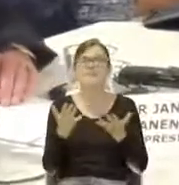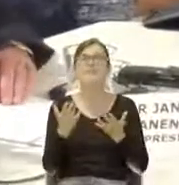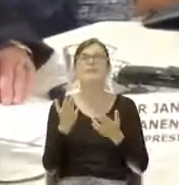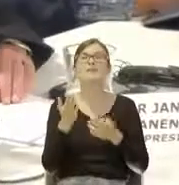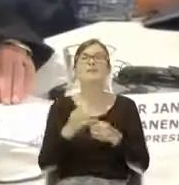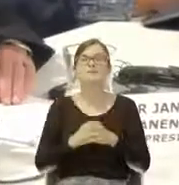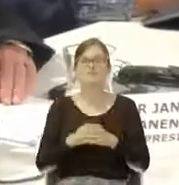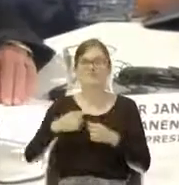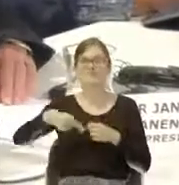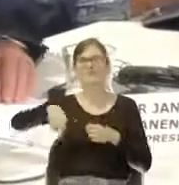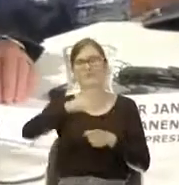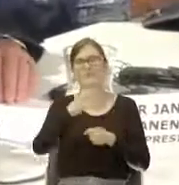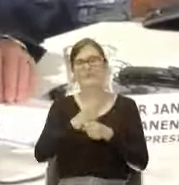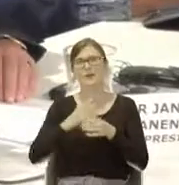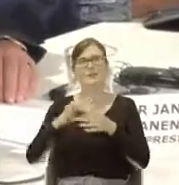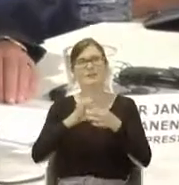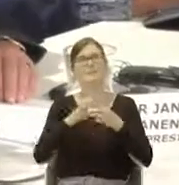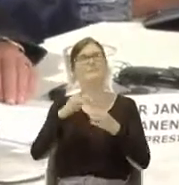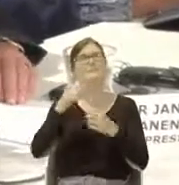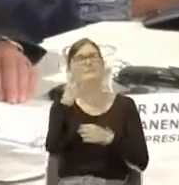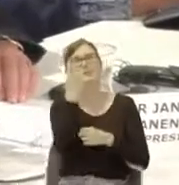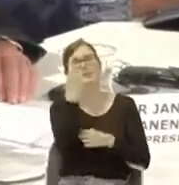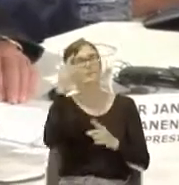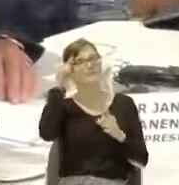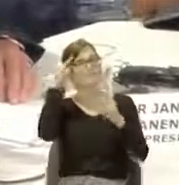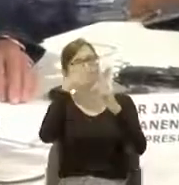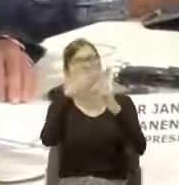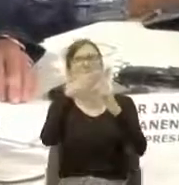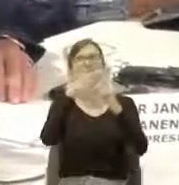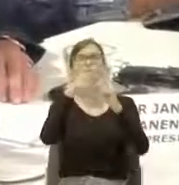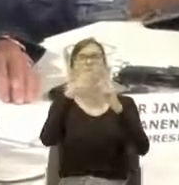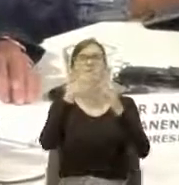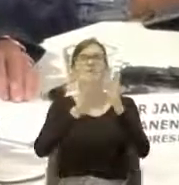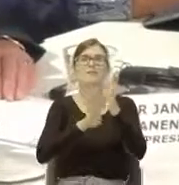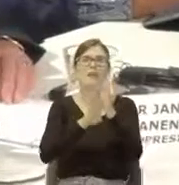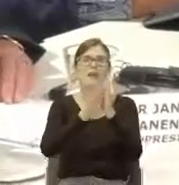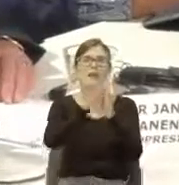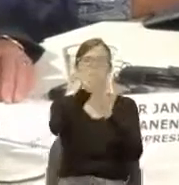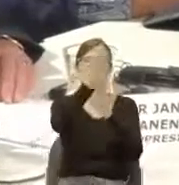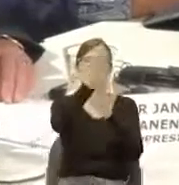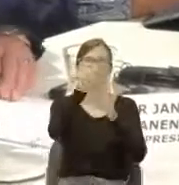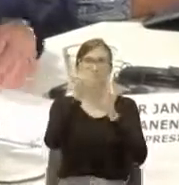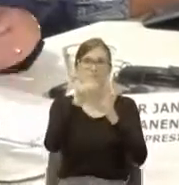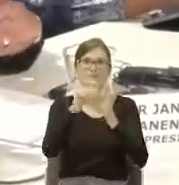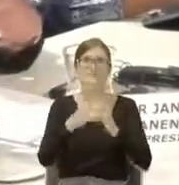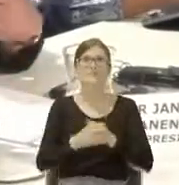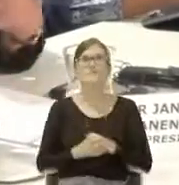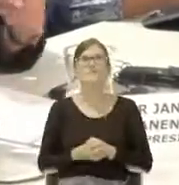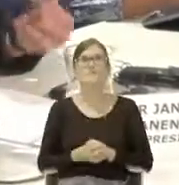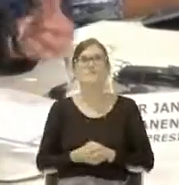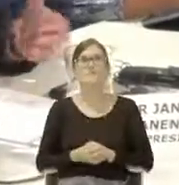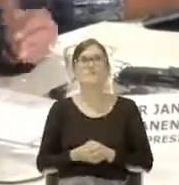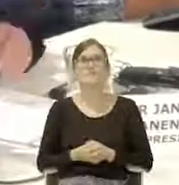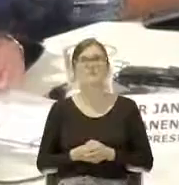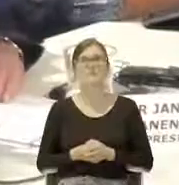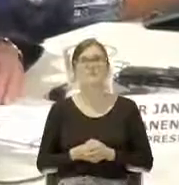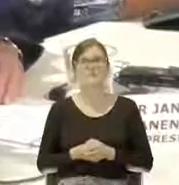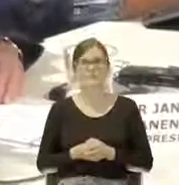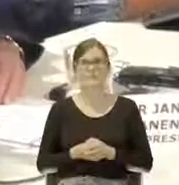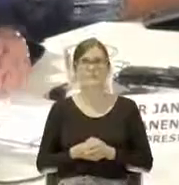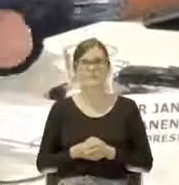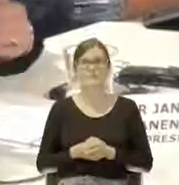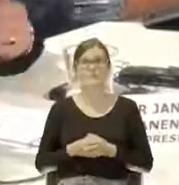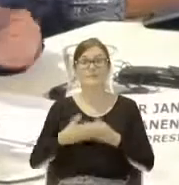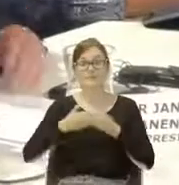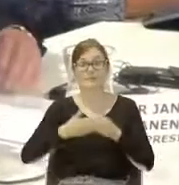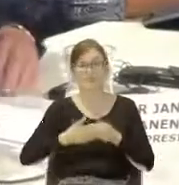for a renewed governance that rebuilds the trust of our communities, that puts people in the center,